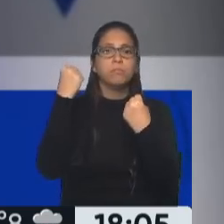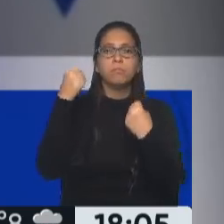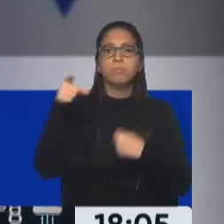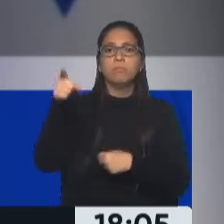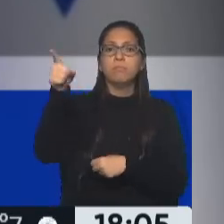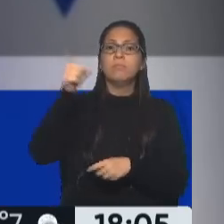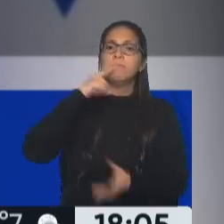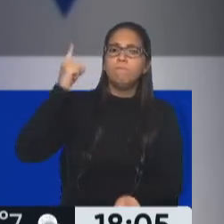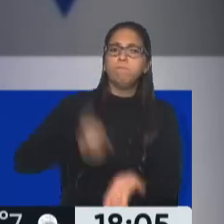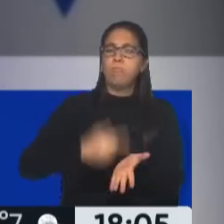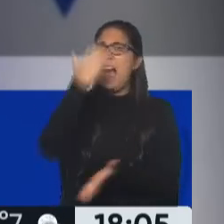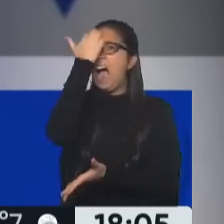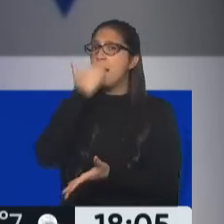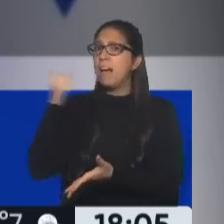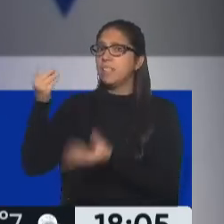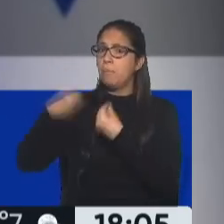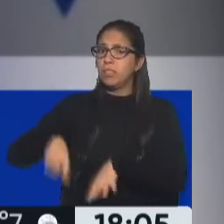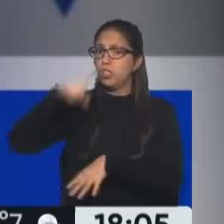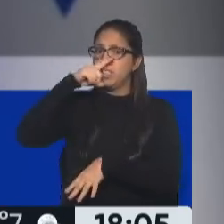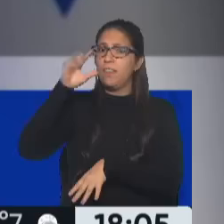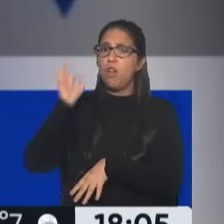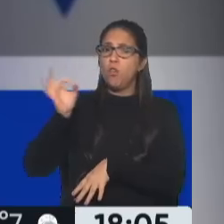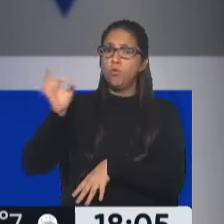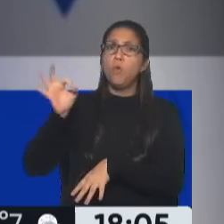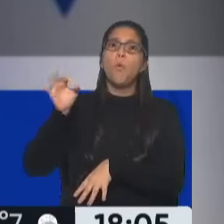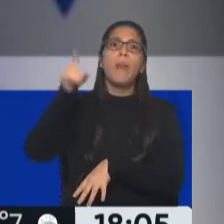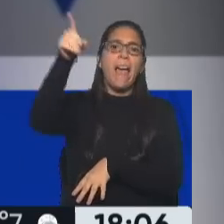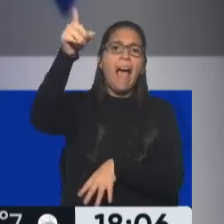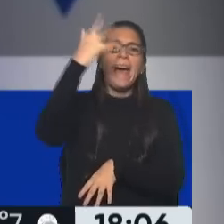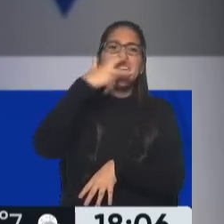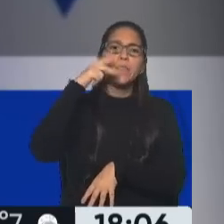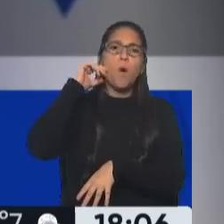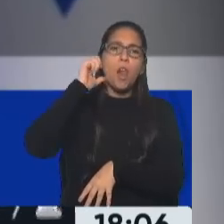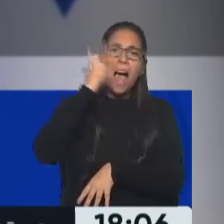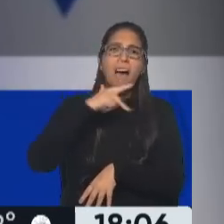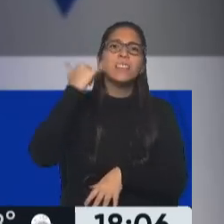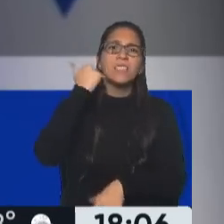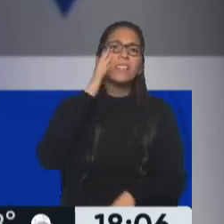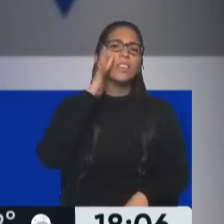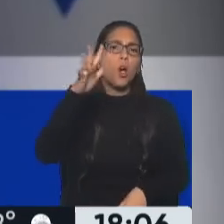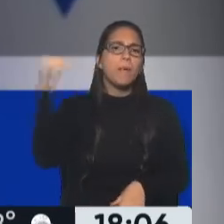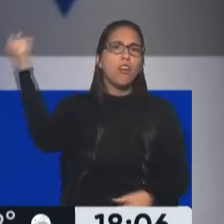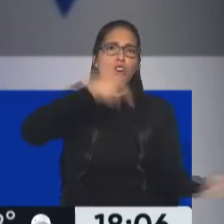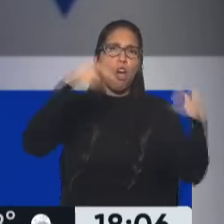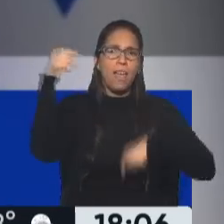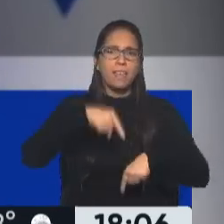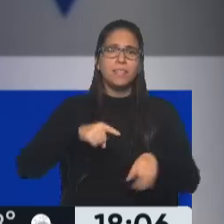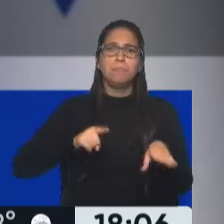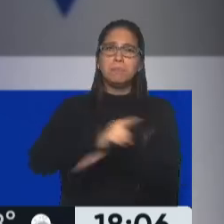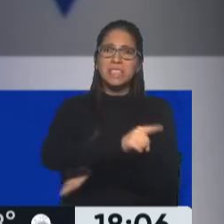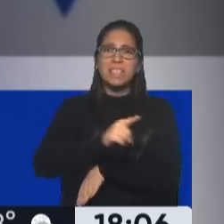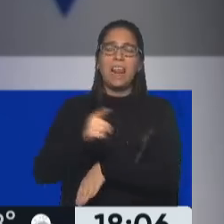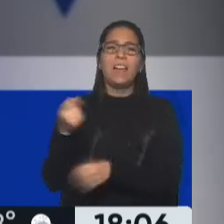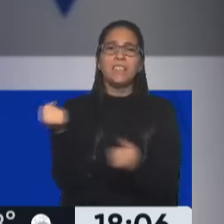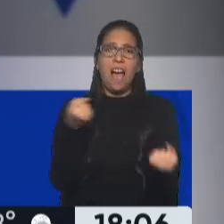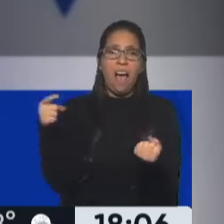join the war that Hamas started on October 7th, Hezbollah has fired over 5,000 rockets,